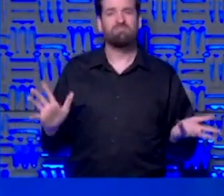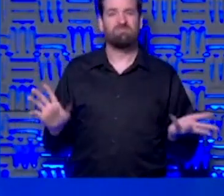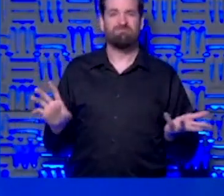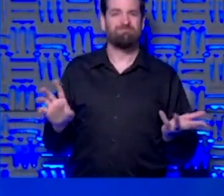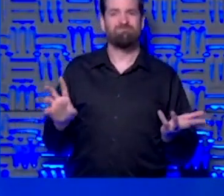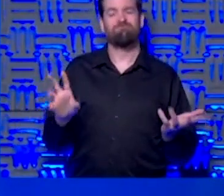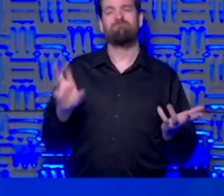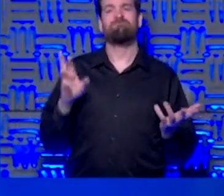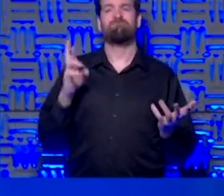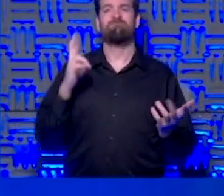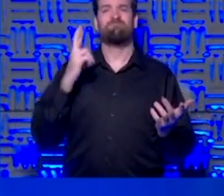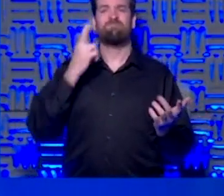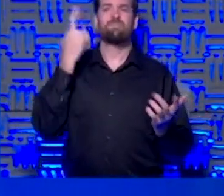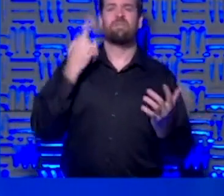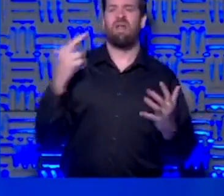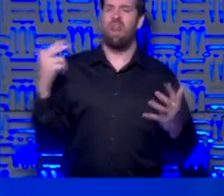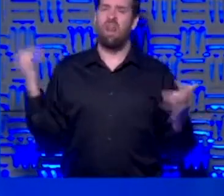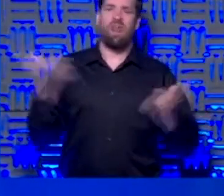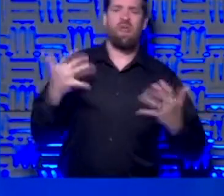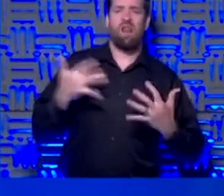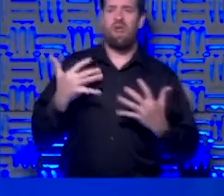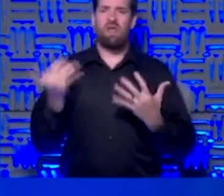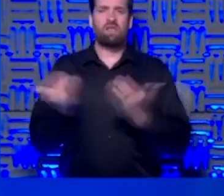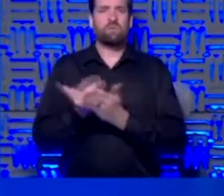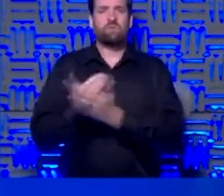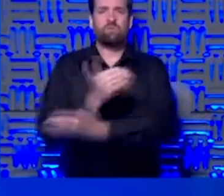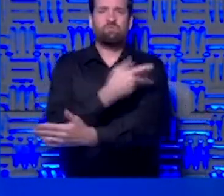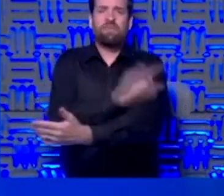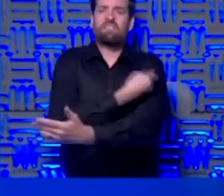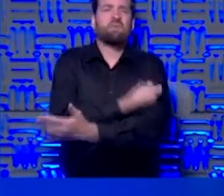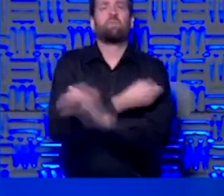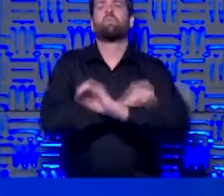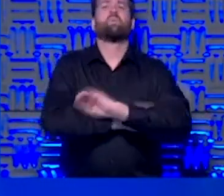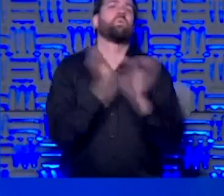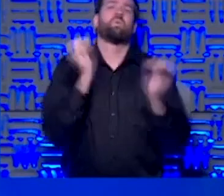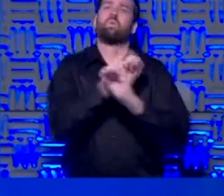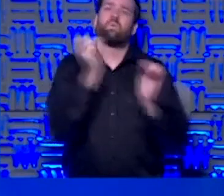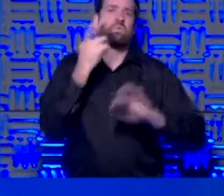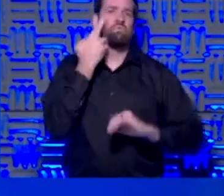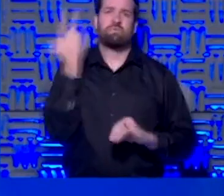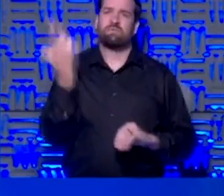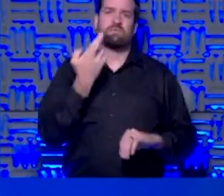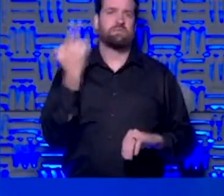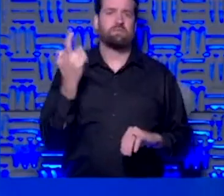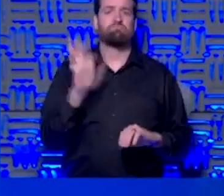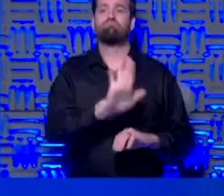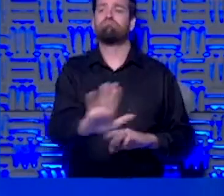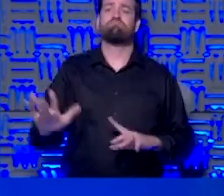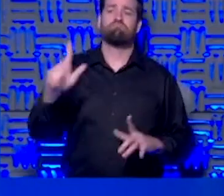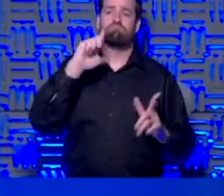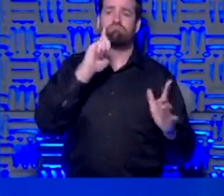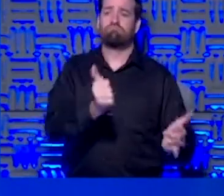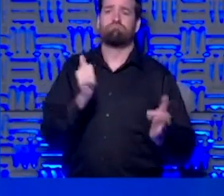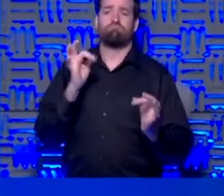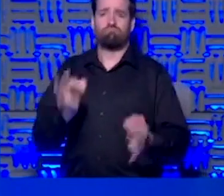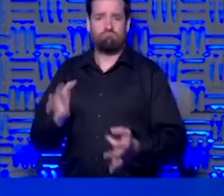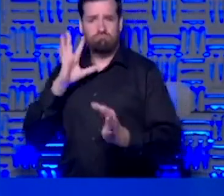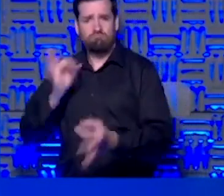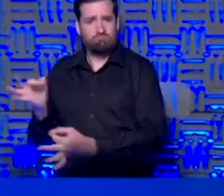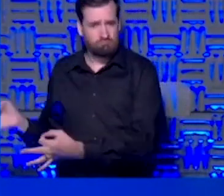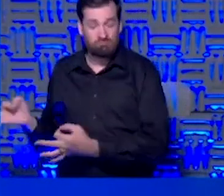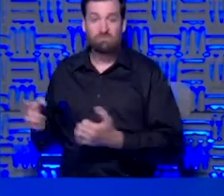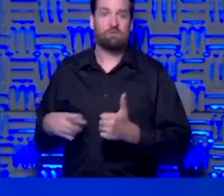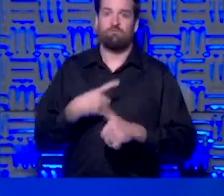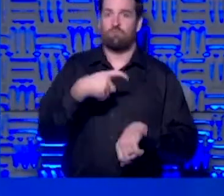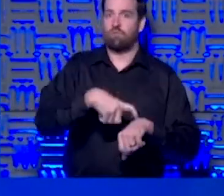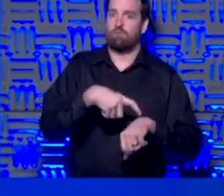is reasons to be fearful of the new vaccine. And as you make an individual decision about whether you're going to take a vaccine, and this is the first time